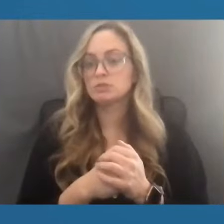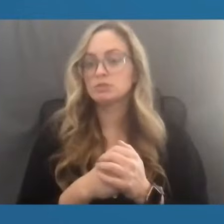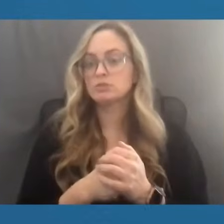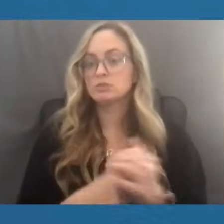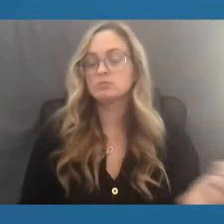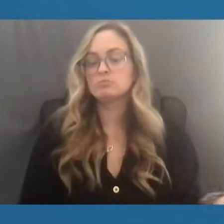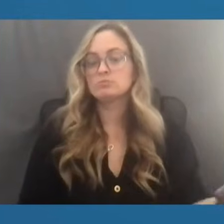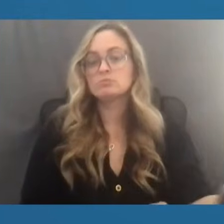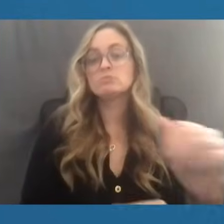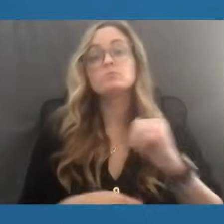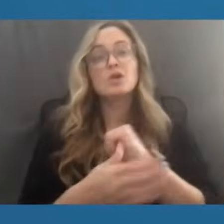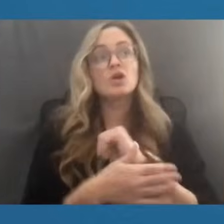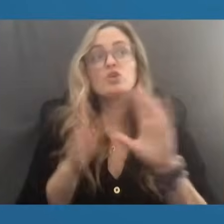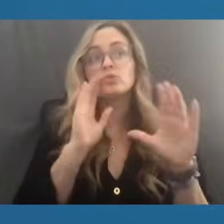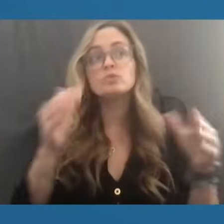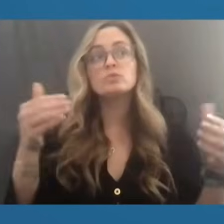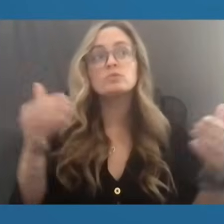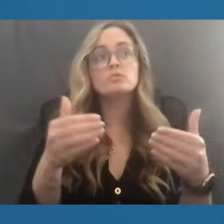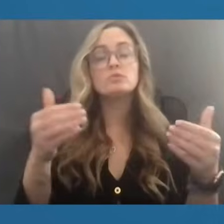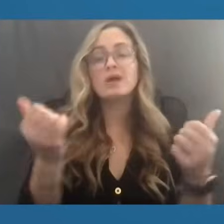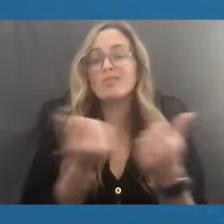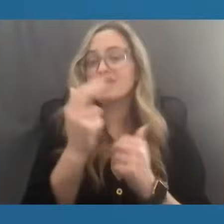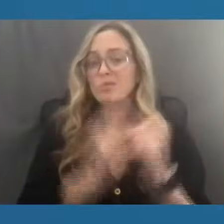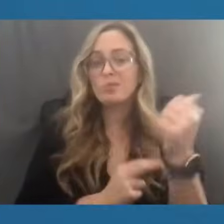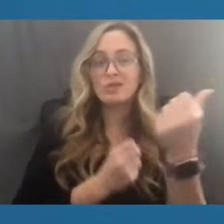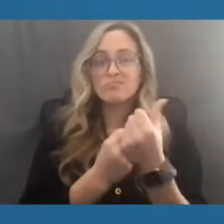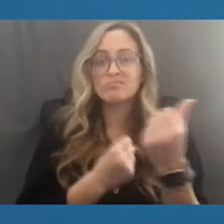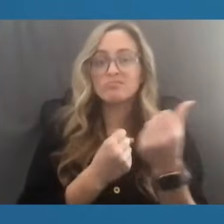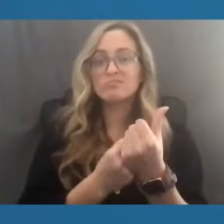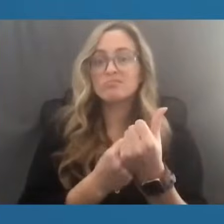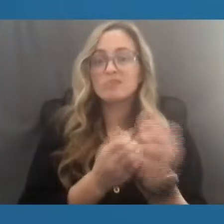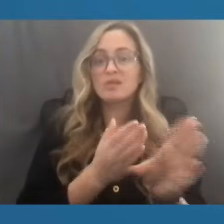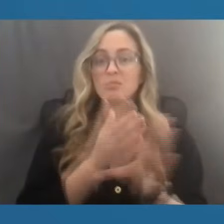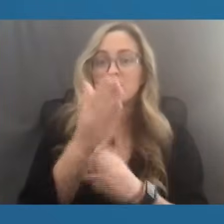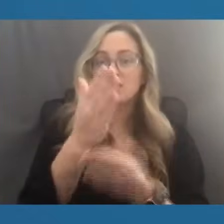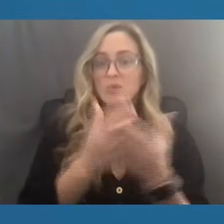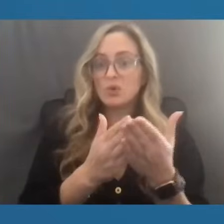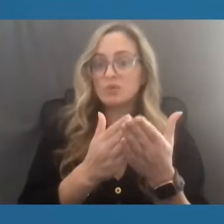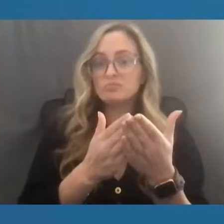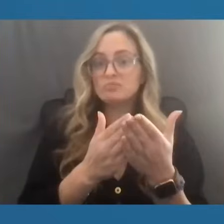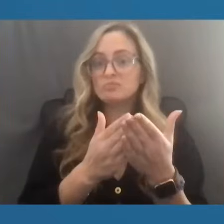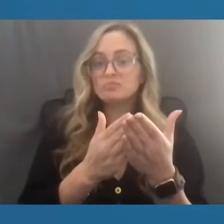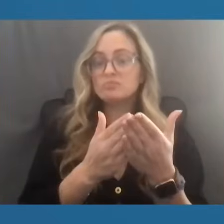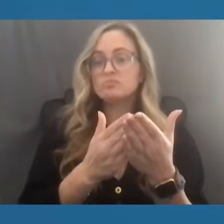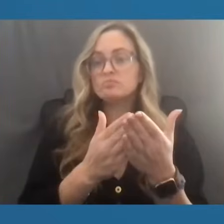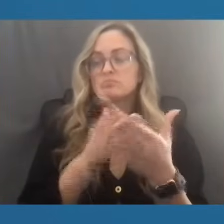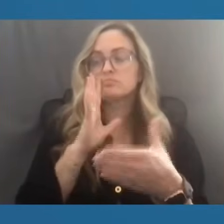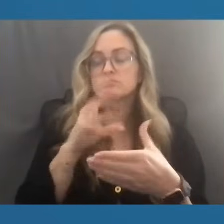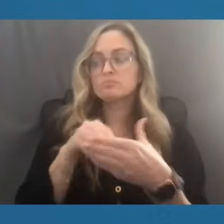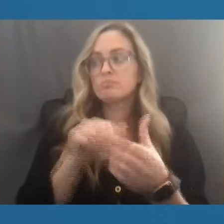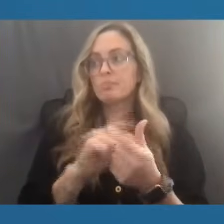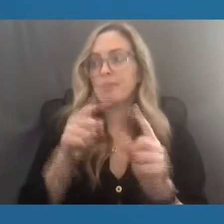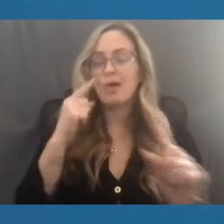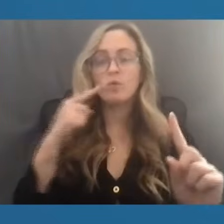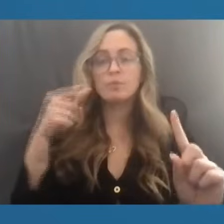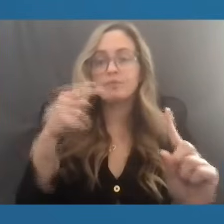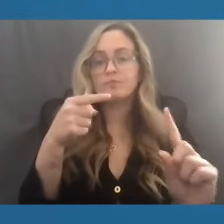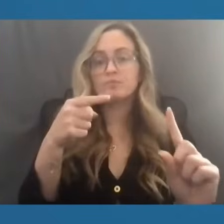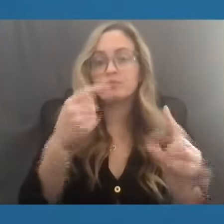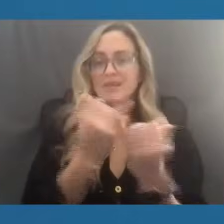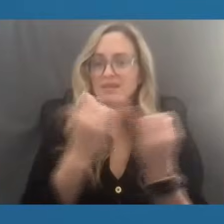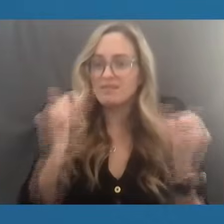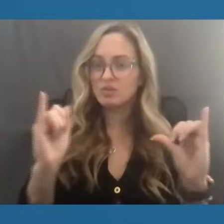What our country was all about, what it was built upon, what was the core belief. And it was about individual